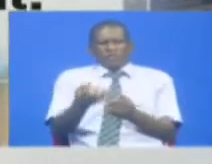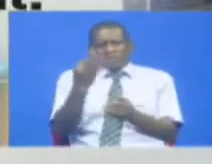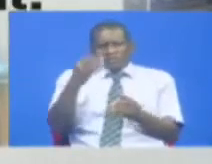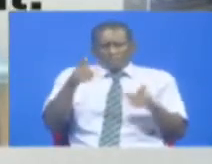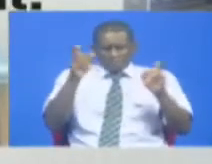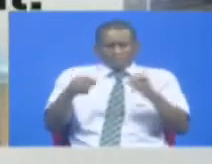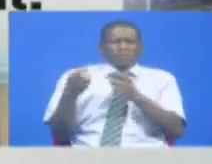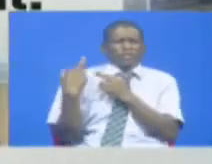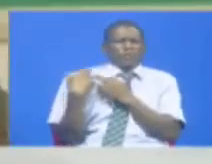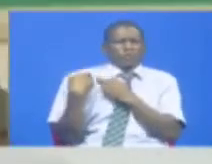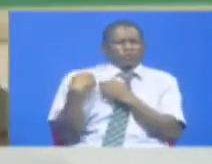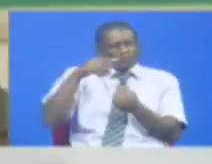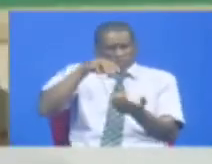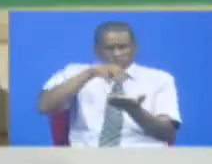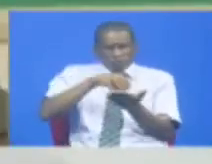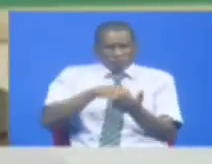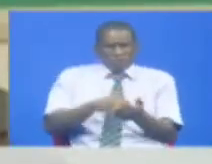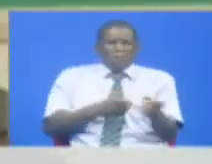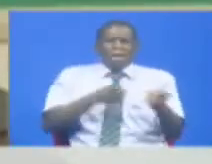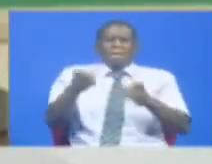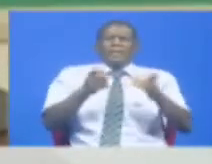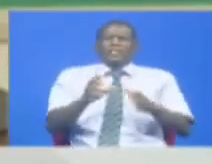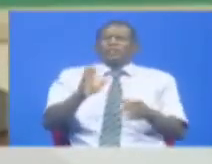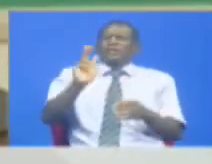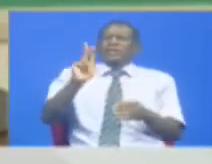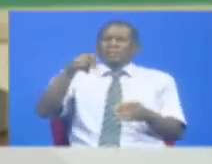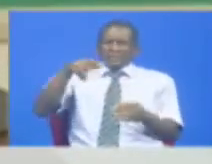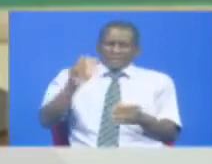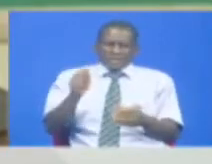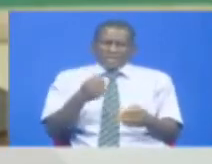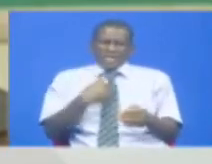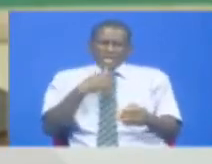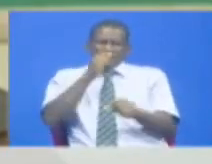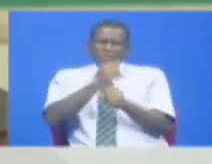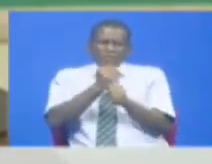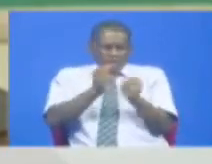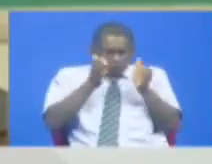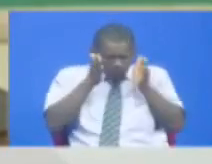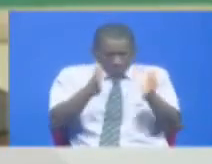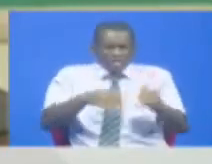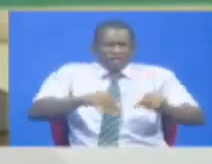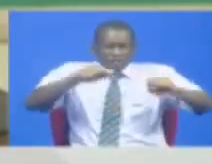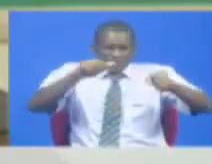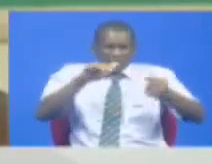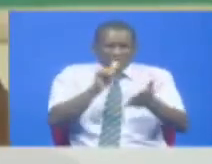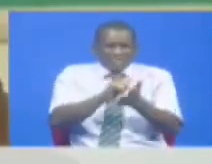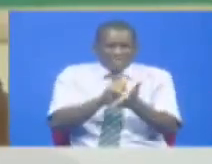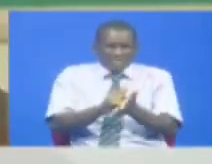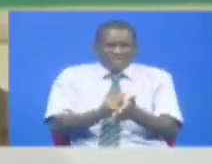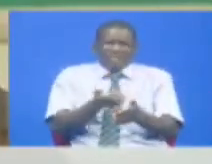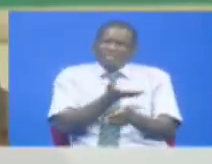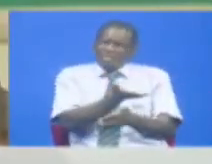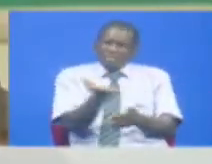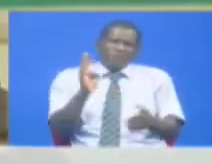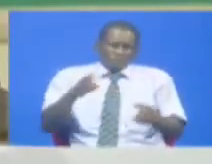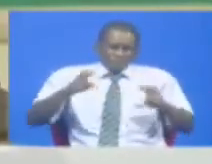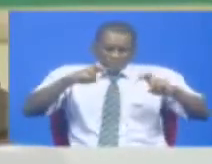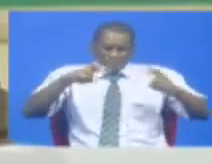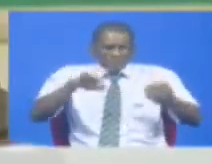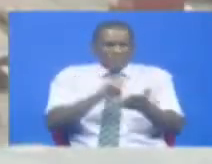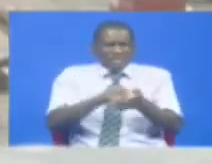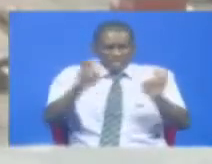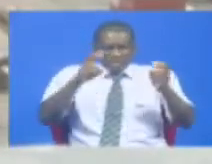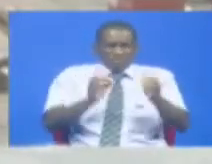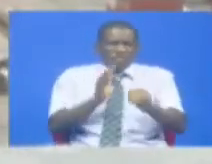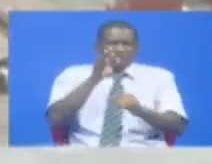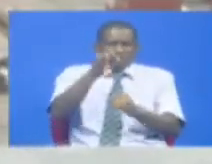responsible for the incident. Management of Kenya Ports Authority have made a commitment that they are going to look into that issue in